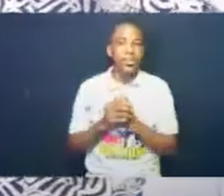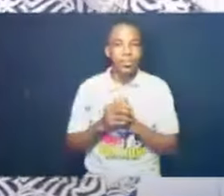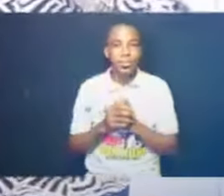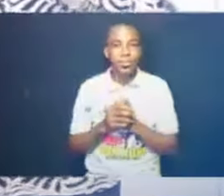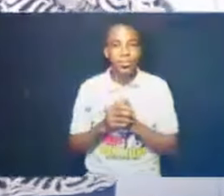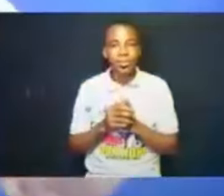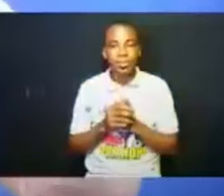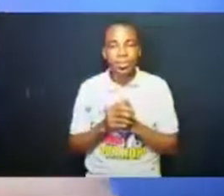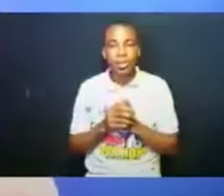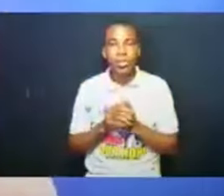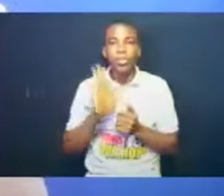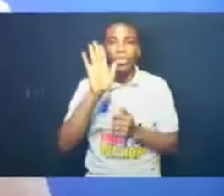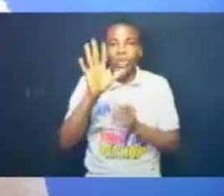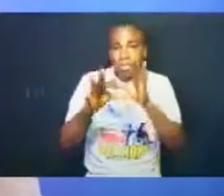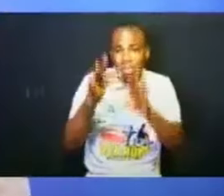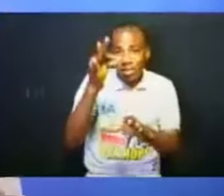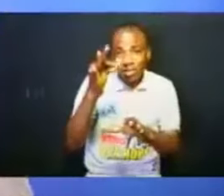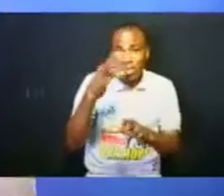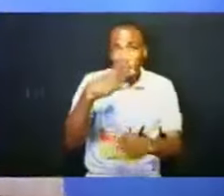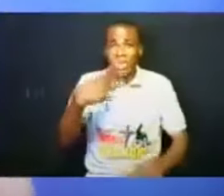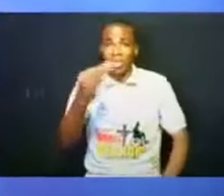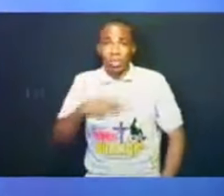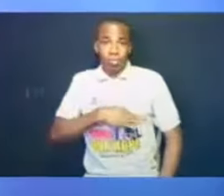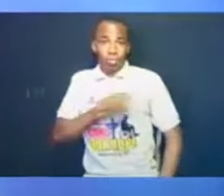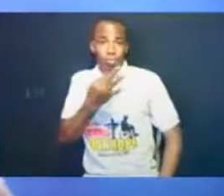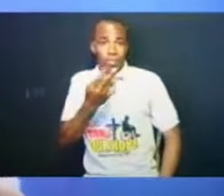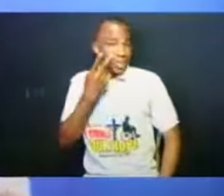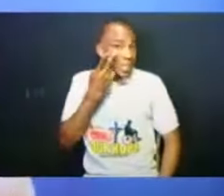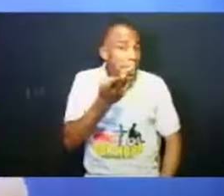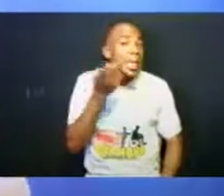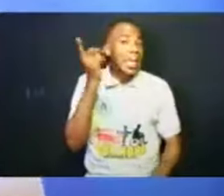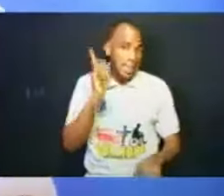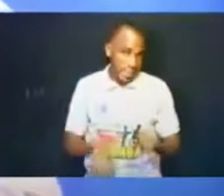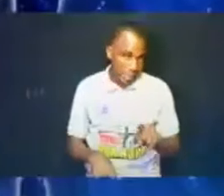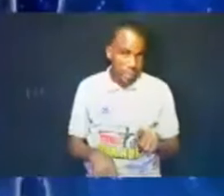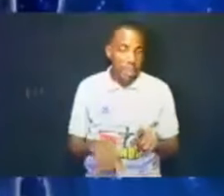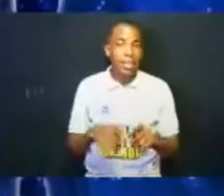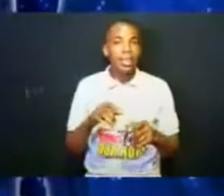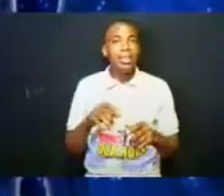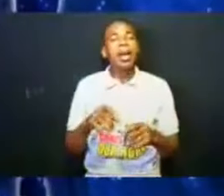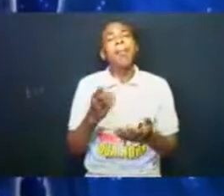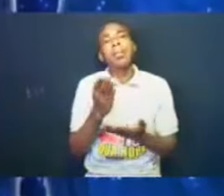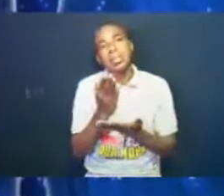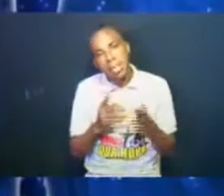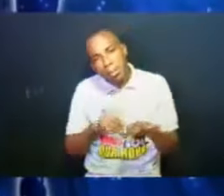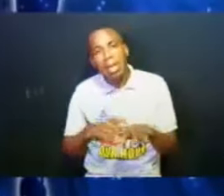The spirit and the soul, which is unseen, is sometimes described as the heart.